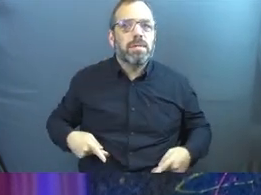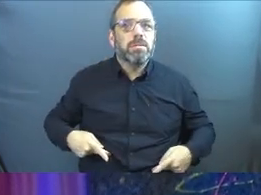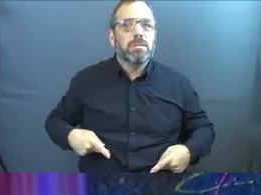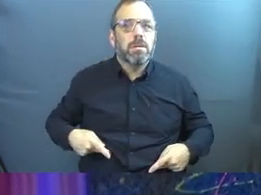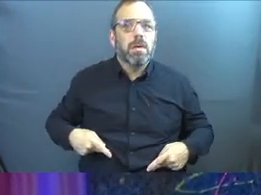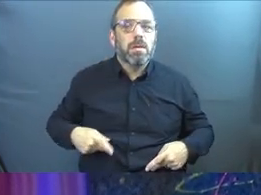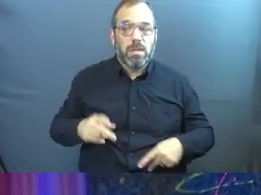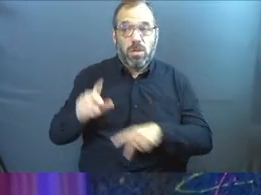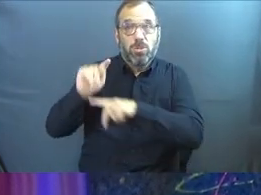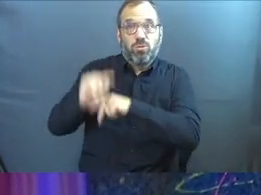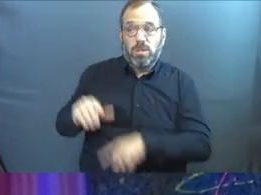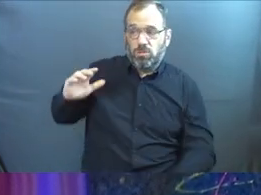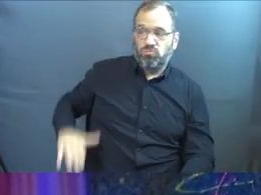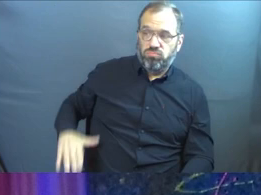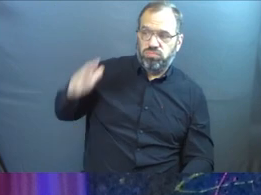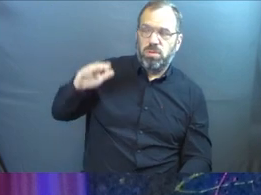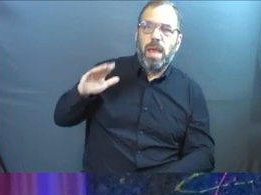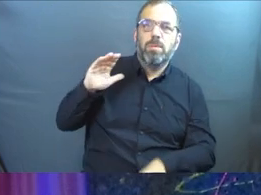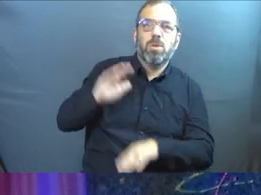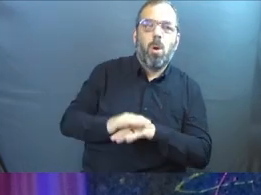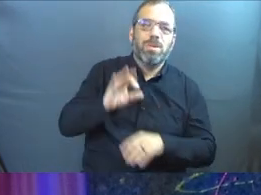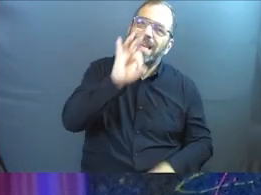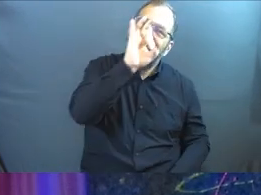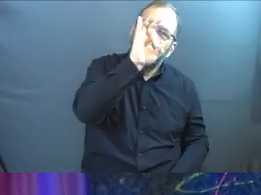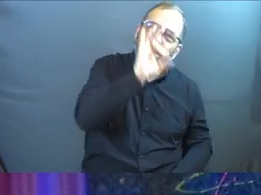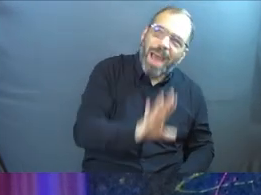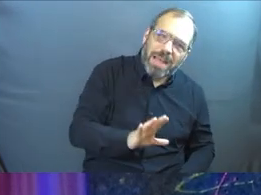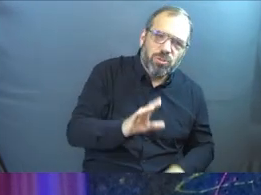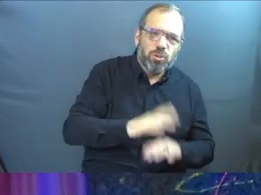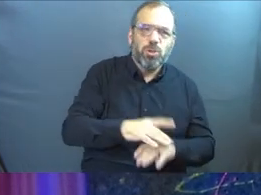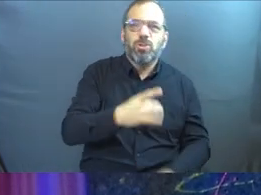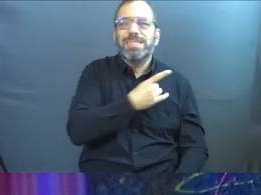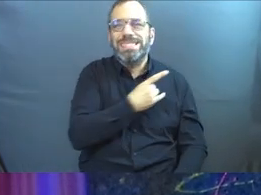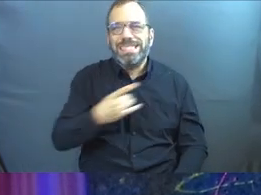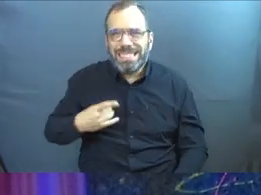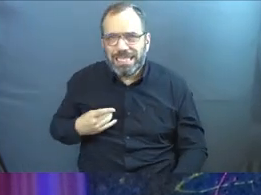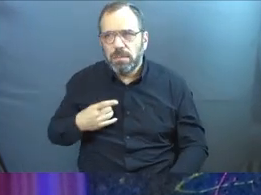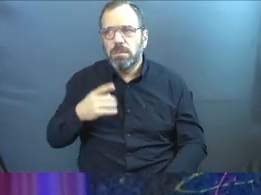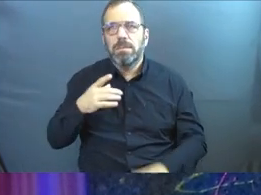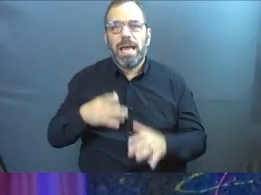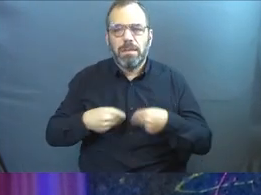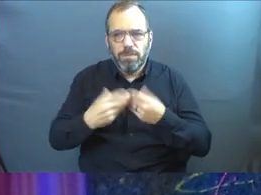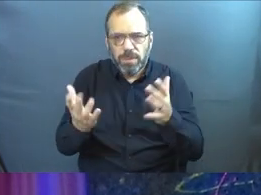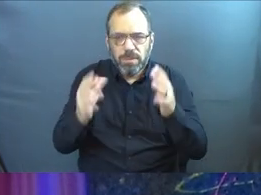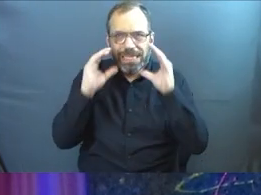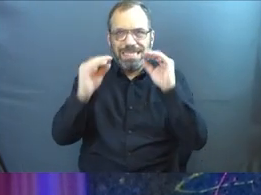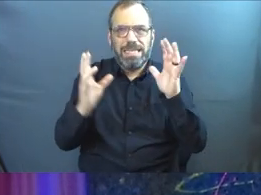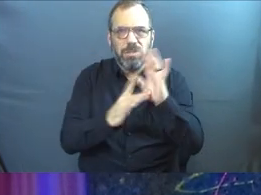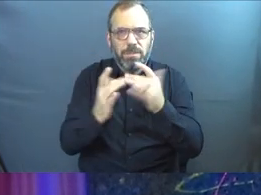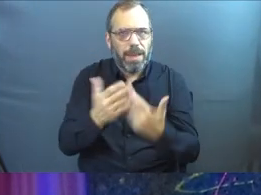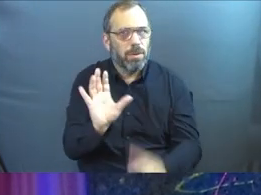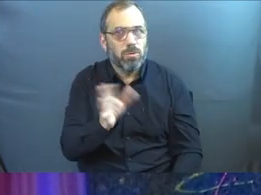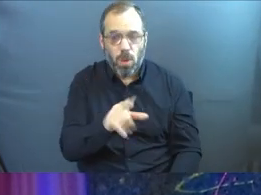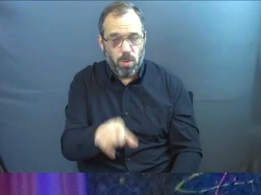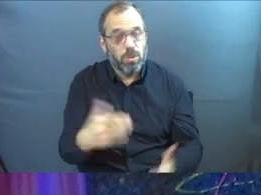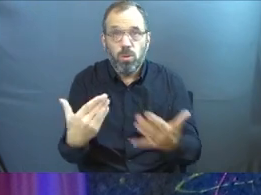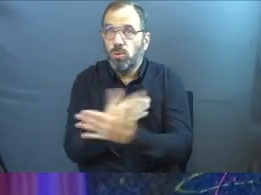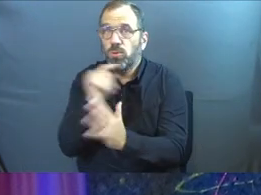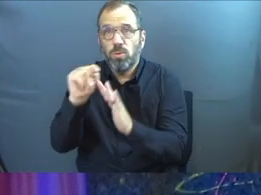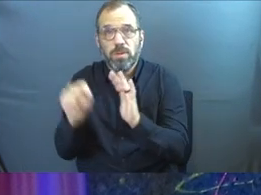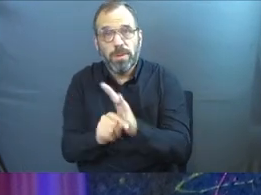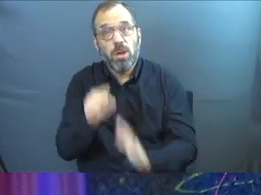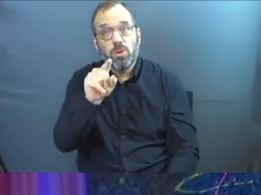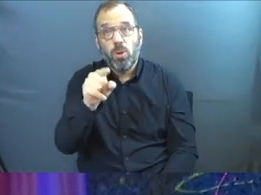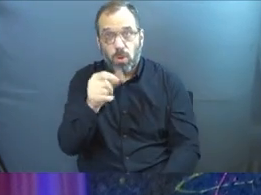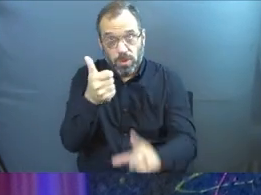the tradition you came from, it was only clergy who could deliver the Bible to you. But that is not what God's word says in the New Testament. You are